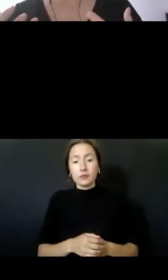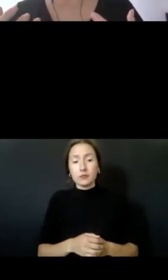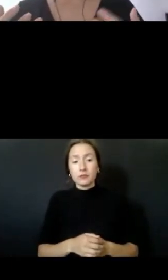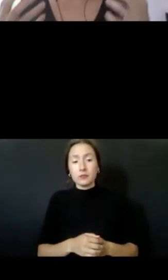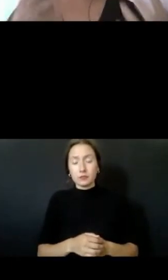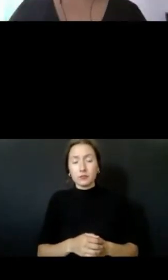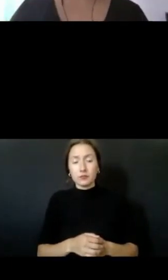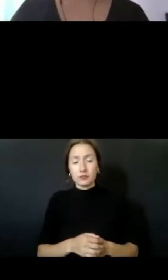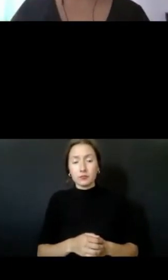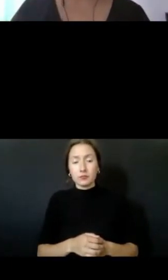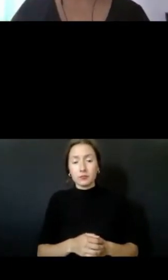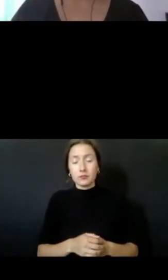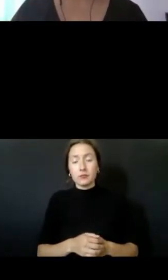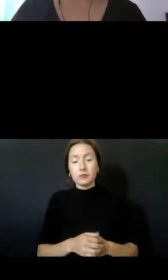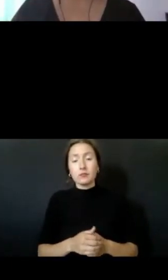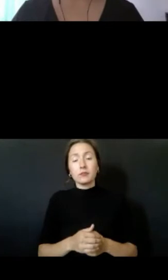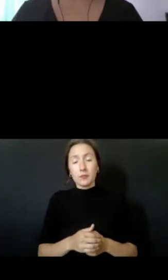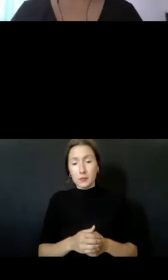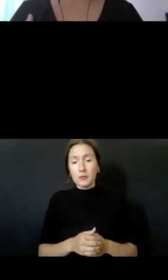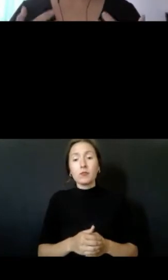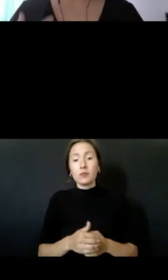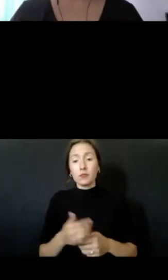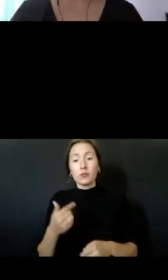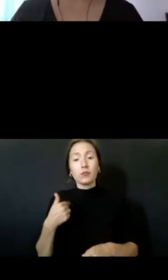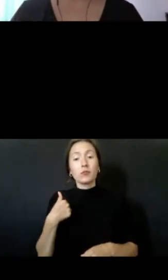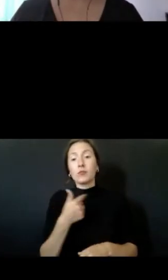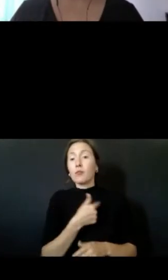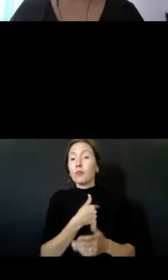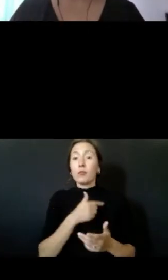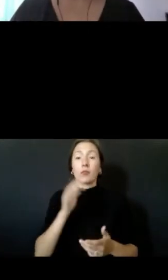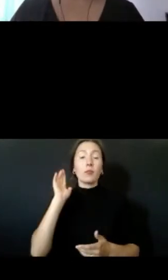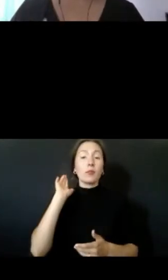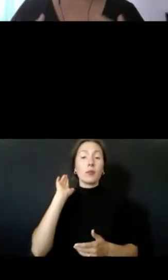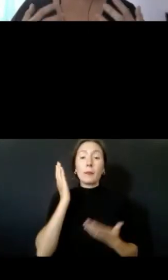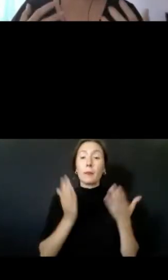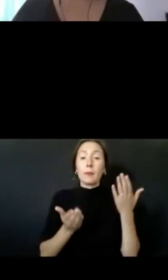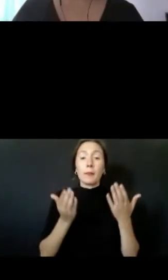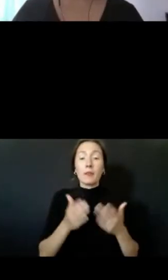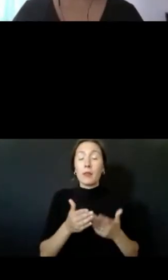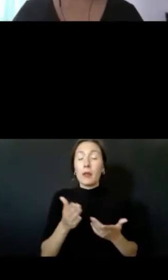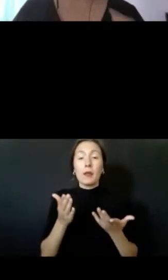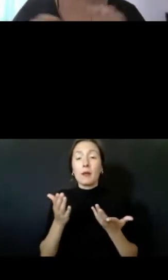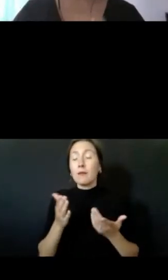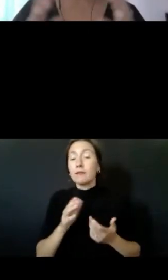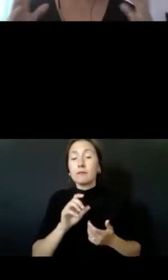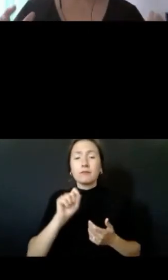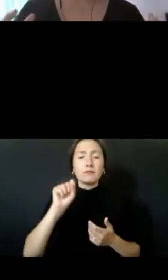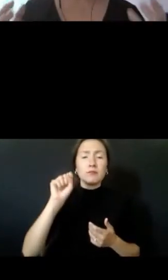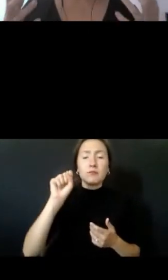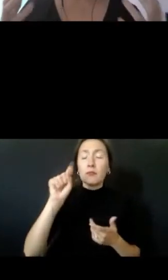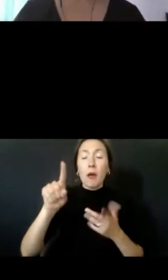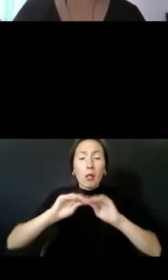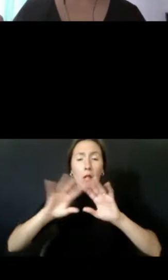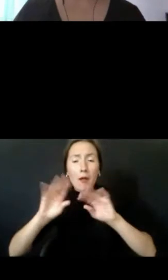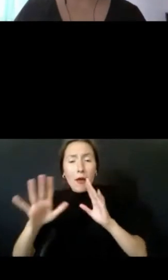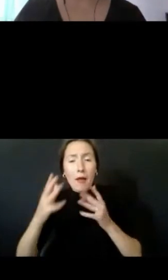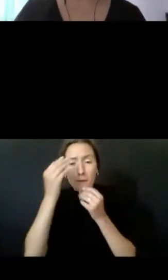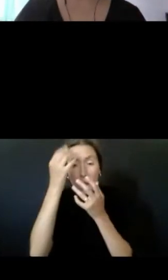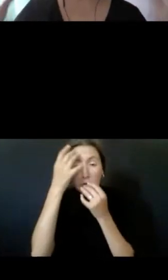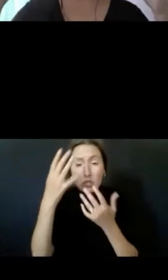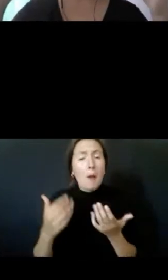the part of the network of the brain that says, well, what's going to keep me challenged, engaged, and interested? And we do this by